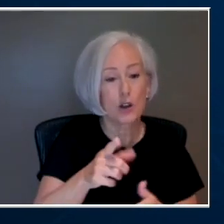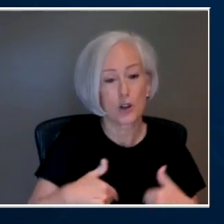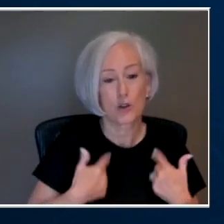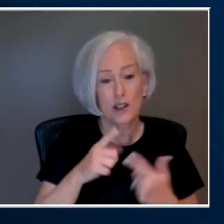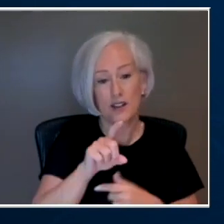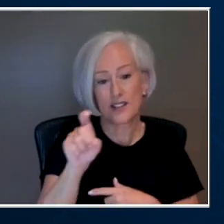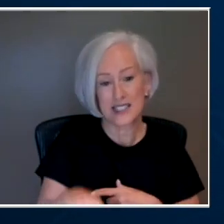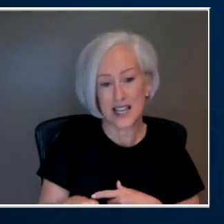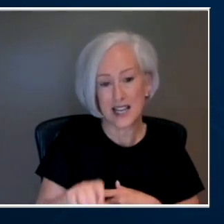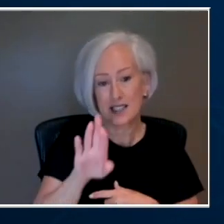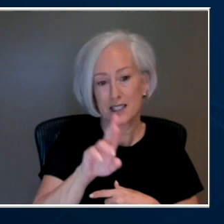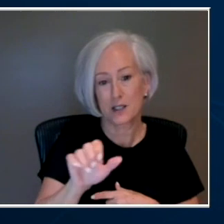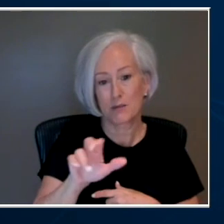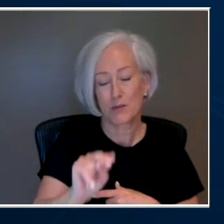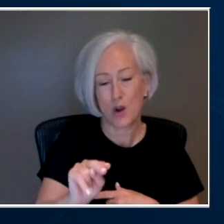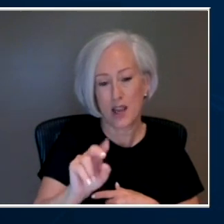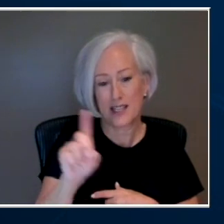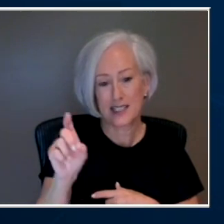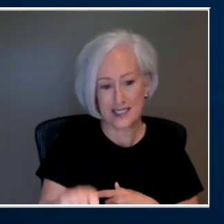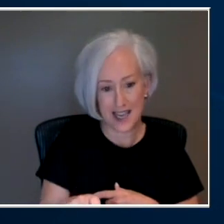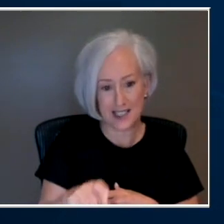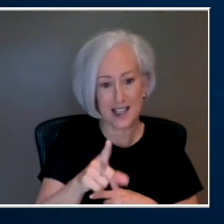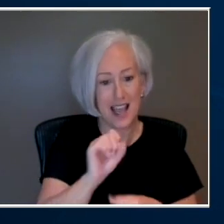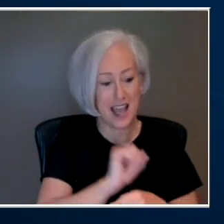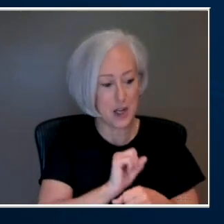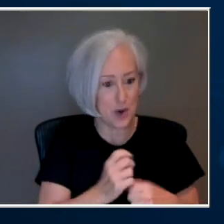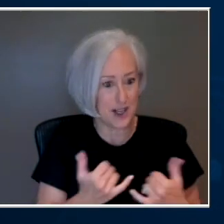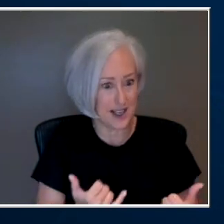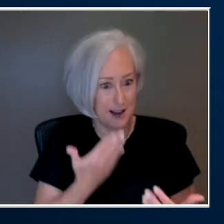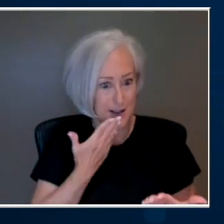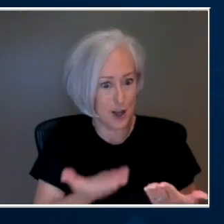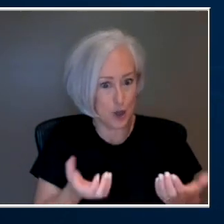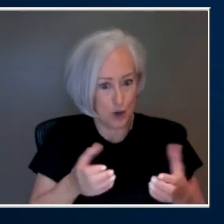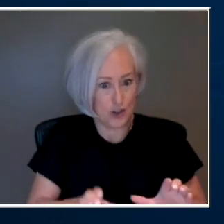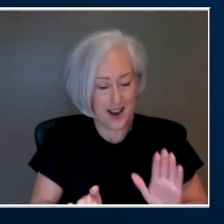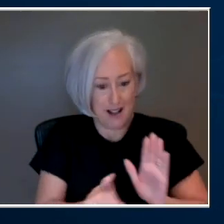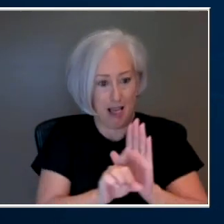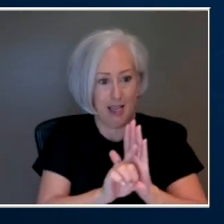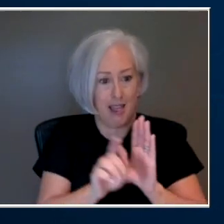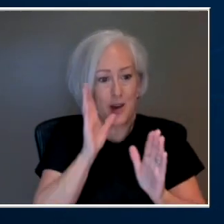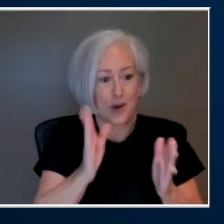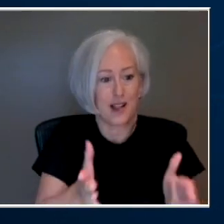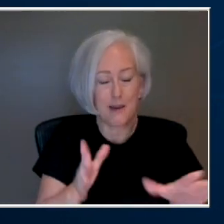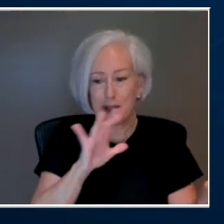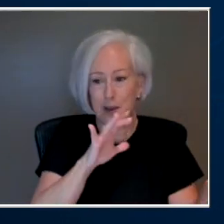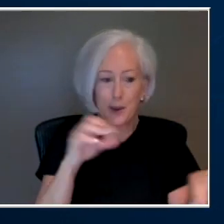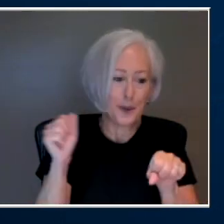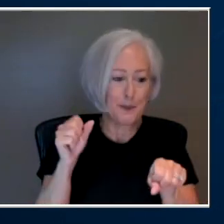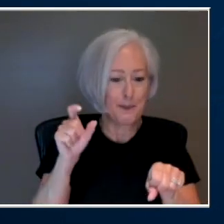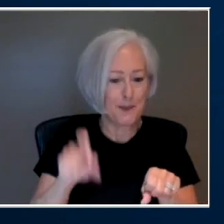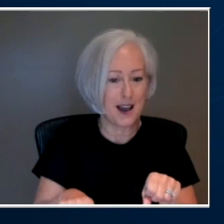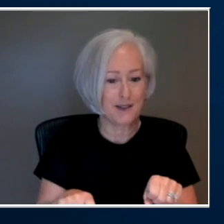Texas, and you're on shift right now. So there's a good chance the alarm could go off at any moment and you'll have to go to an emergency.